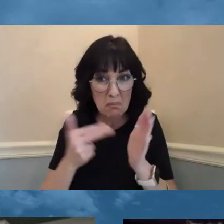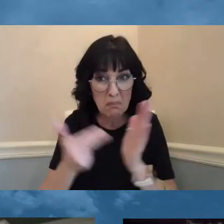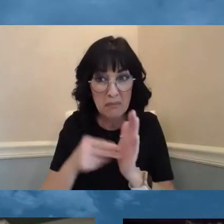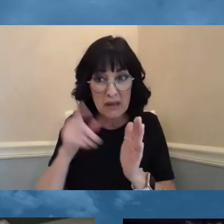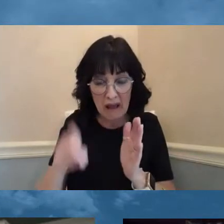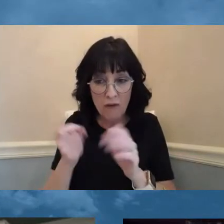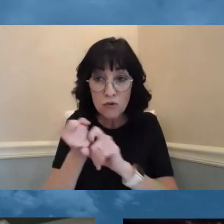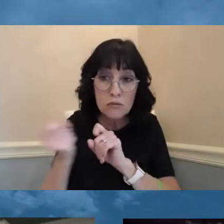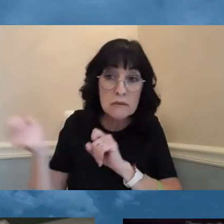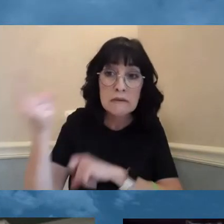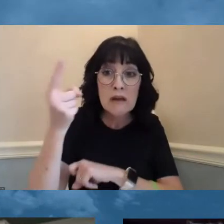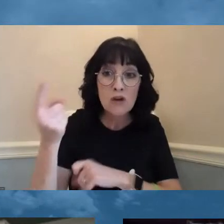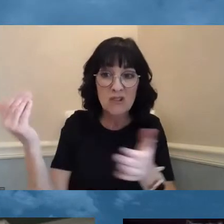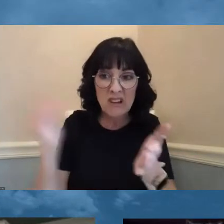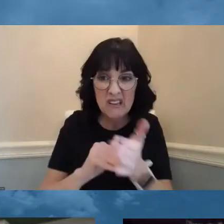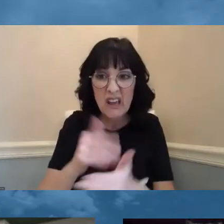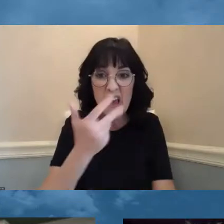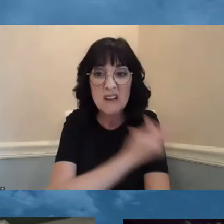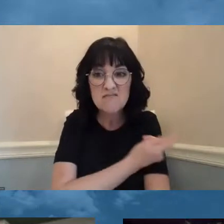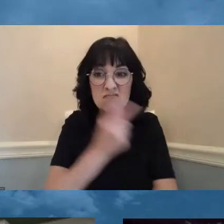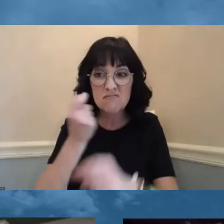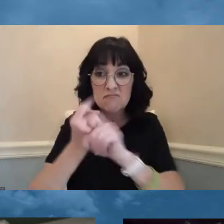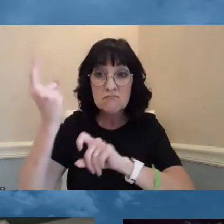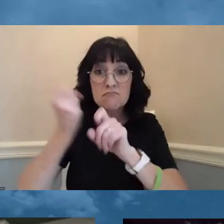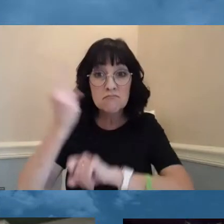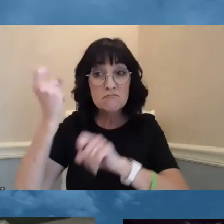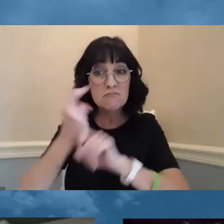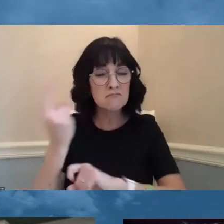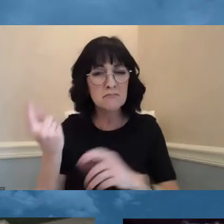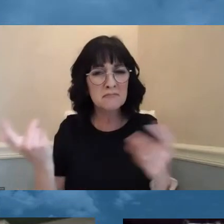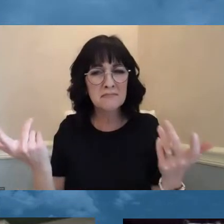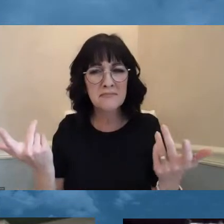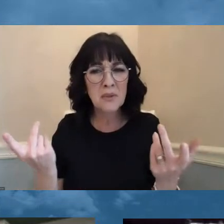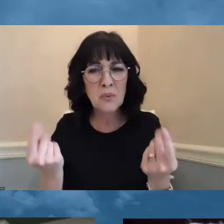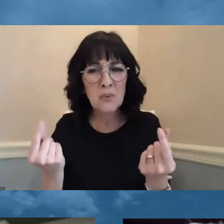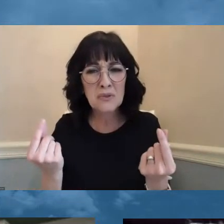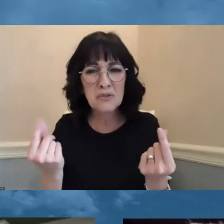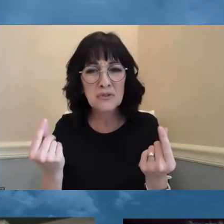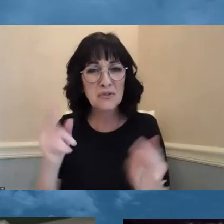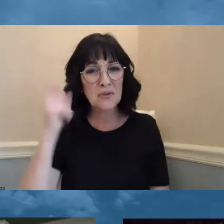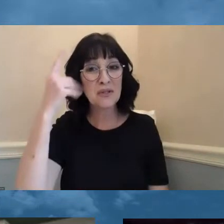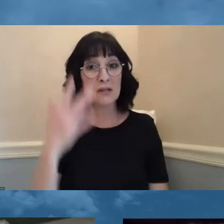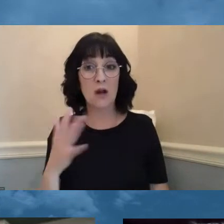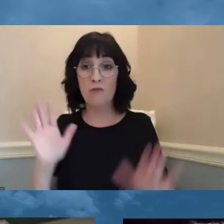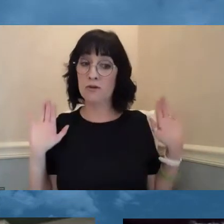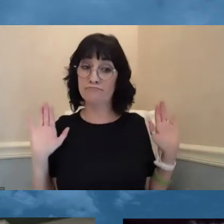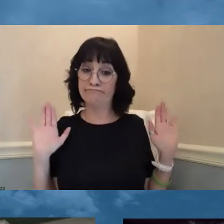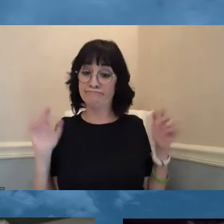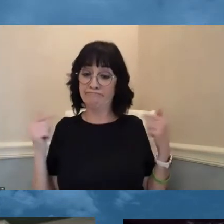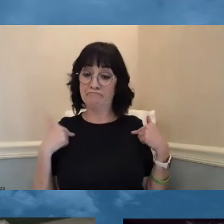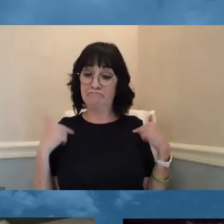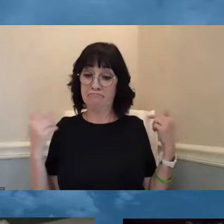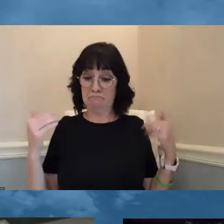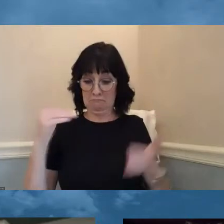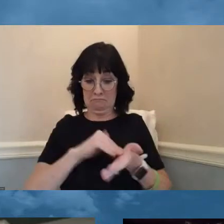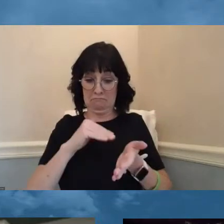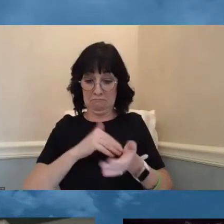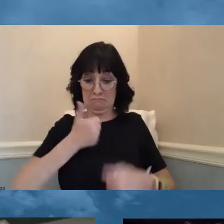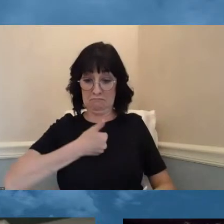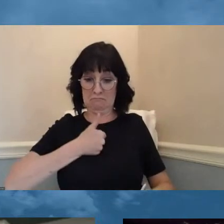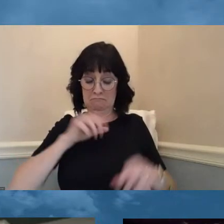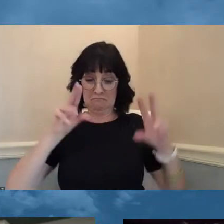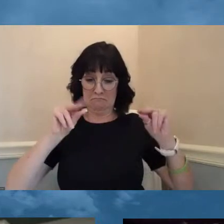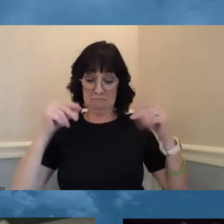Rattay? I'm going to hand that over to Dr. Rattay and Dr. Tam. That's out of my league. Well, these